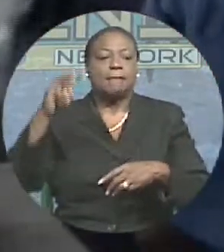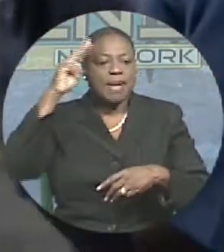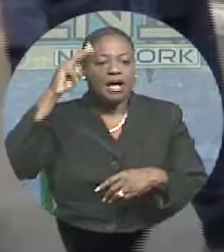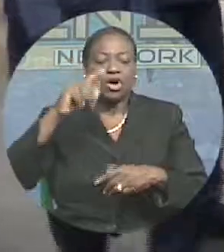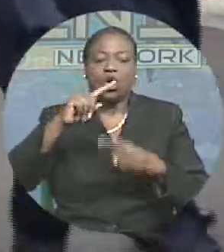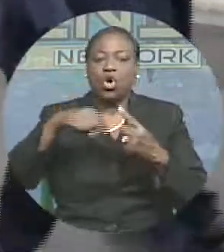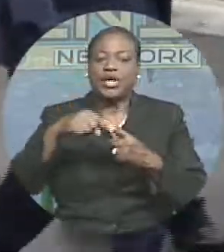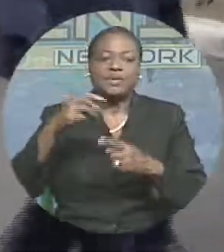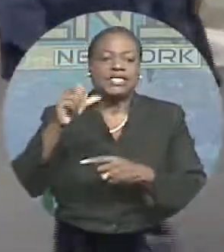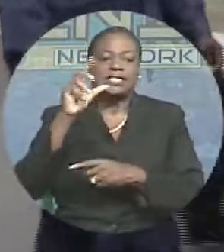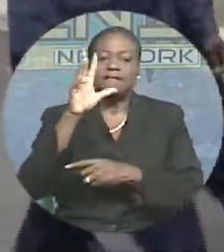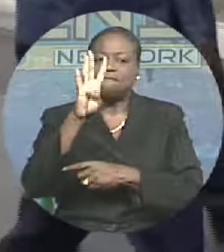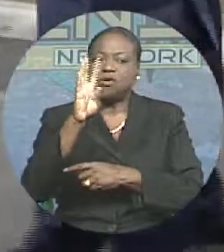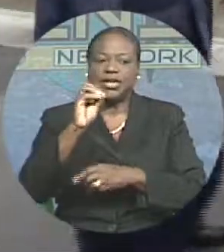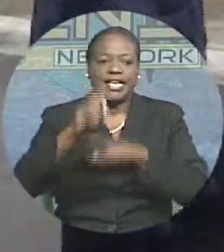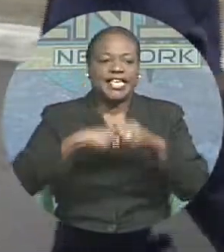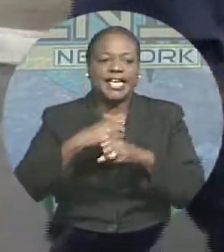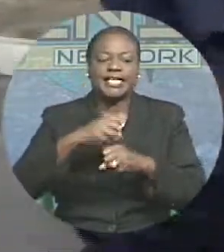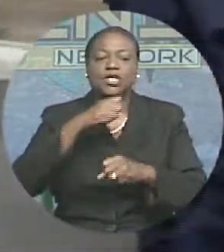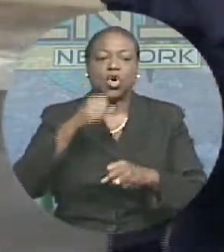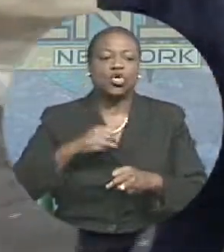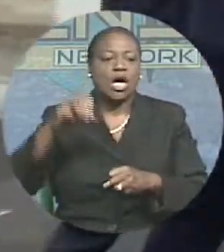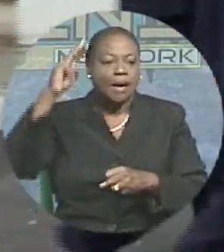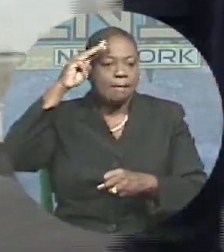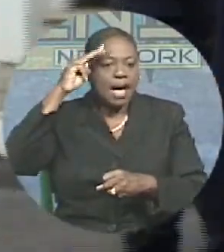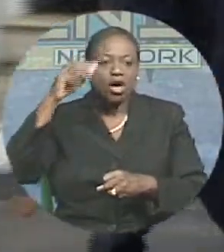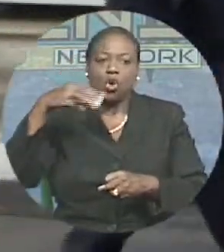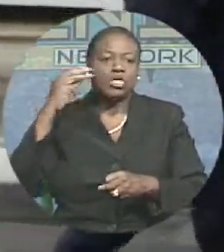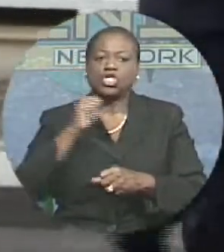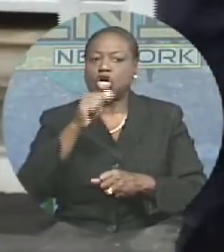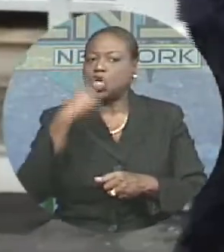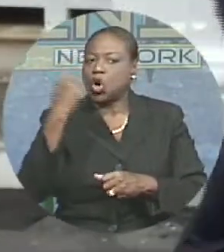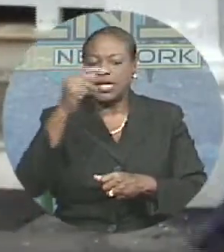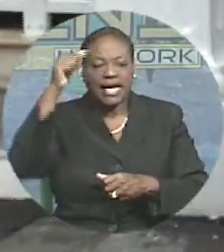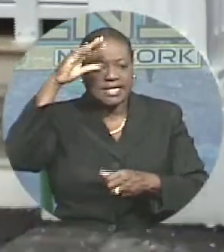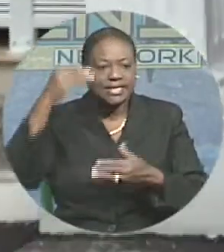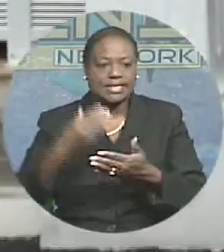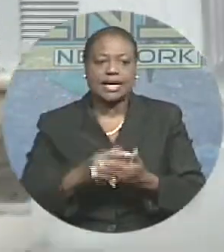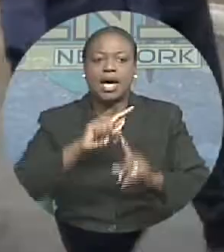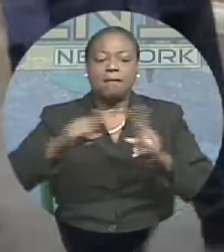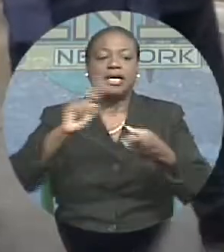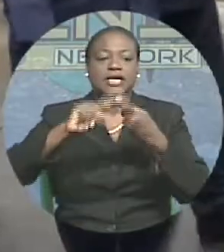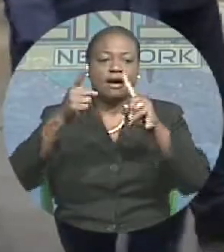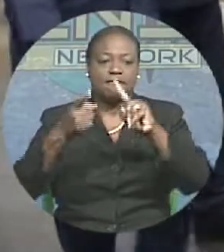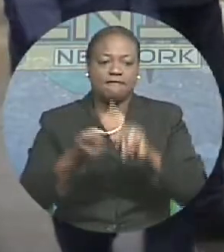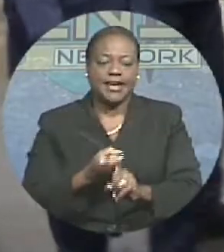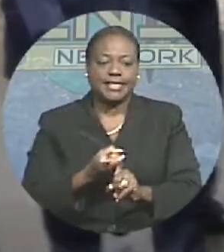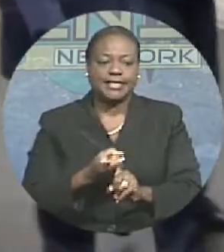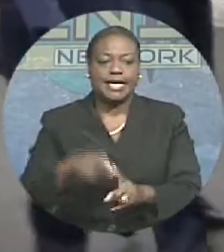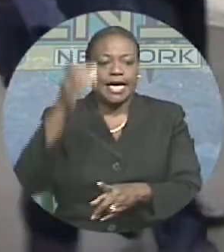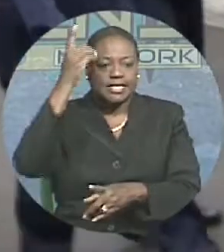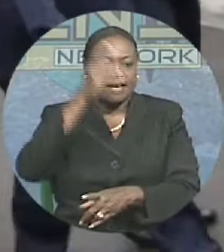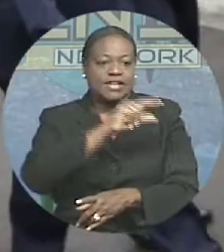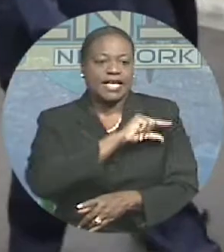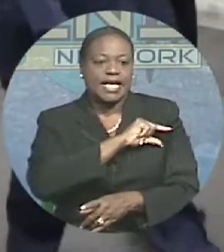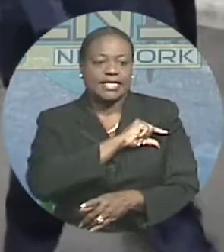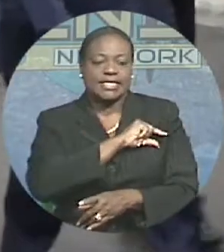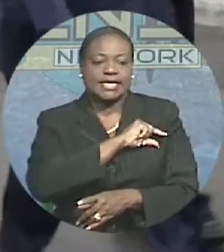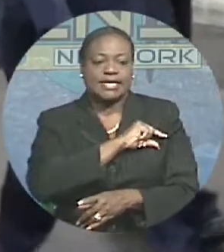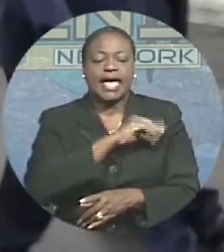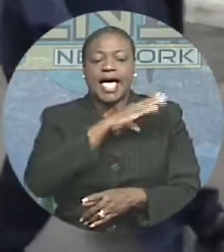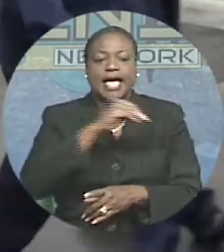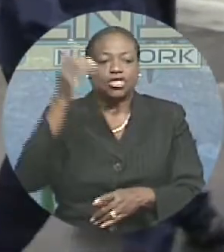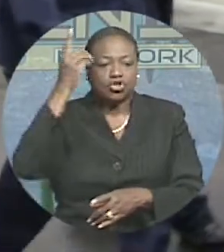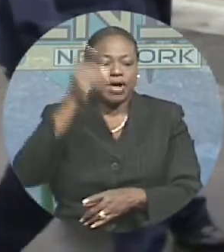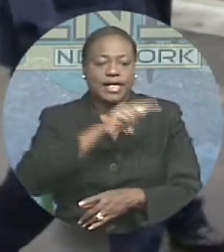he wasn't just her son, but her friend. Deputy Director of Public Prosecutions Garvin Gaskin, along with attorney Neil Brathwaite and attorney